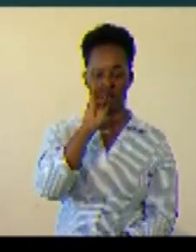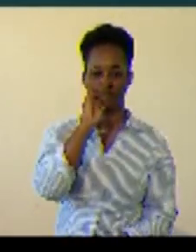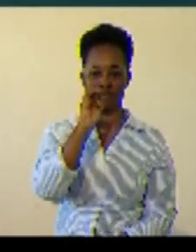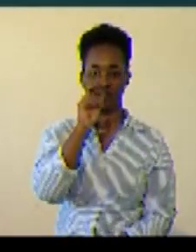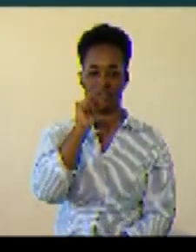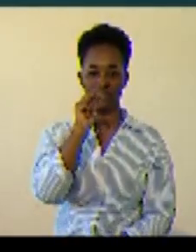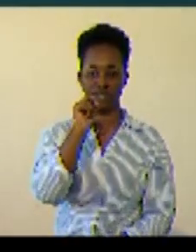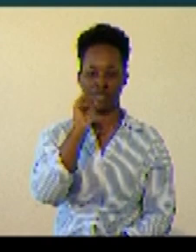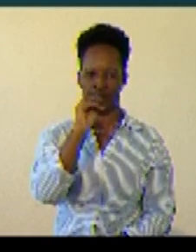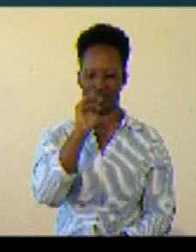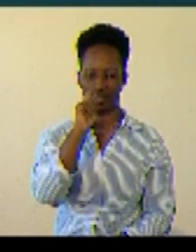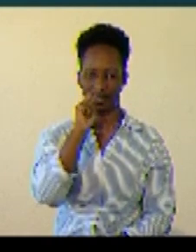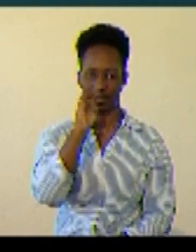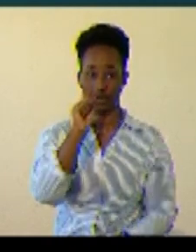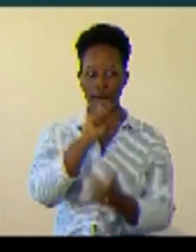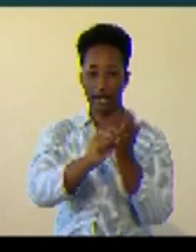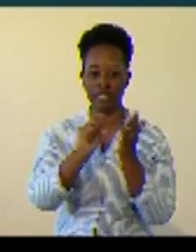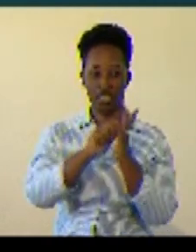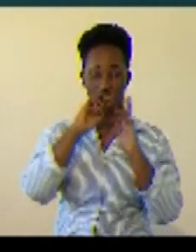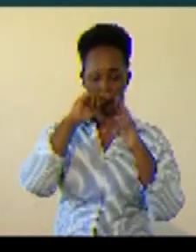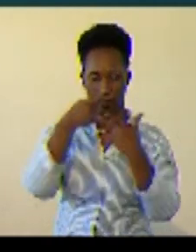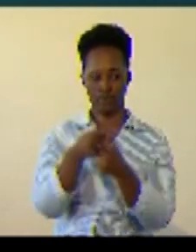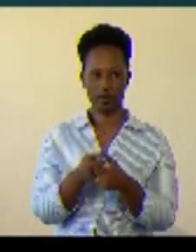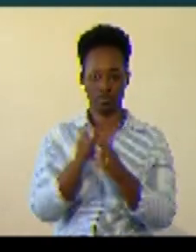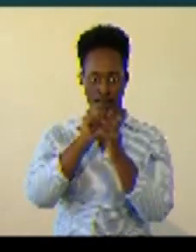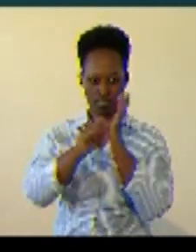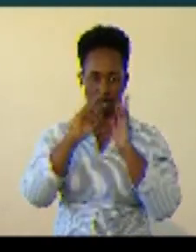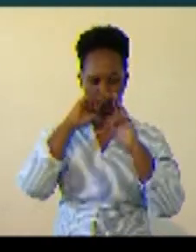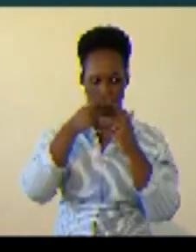Write down the answer, please. Electron affinity.